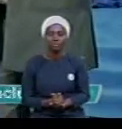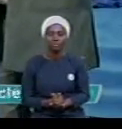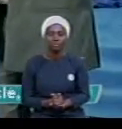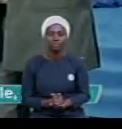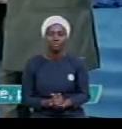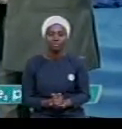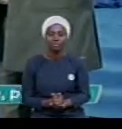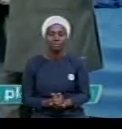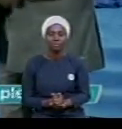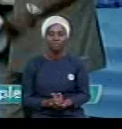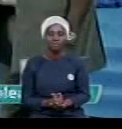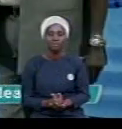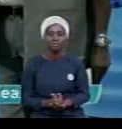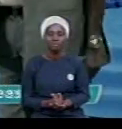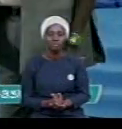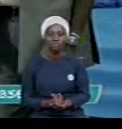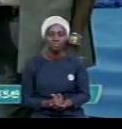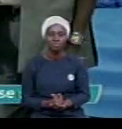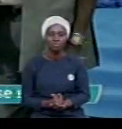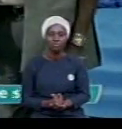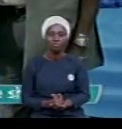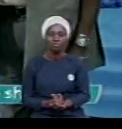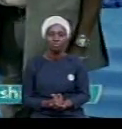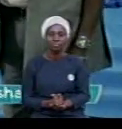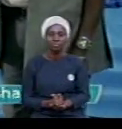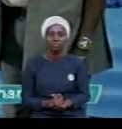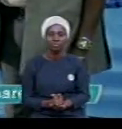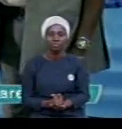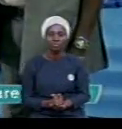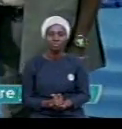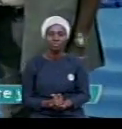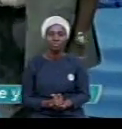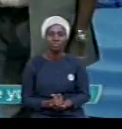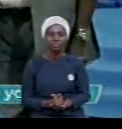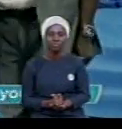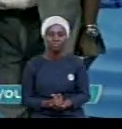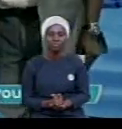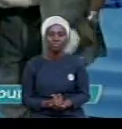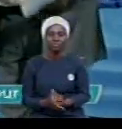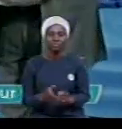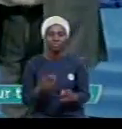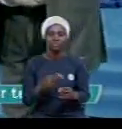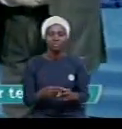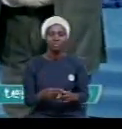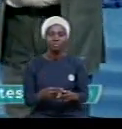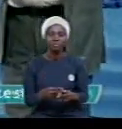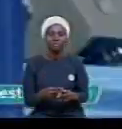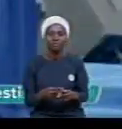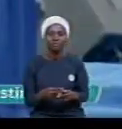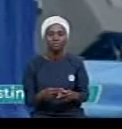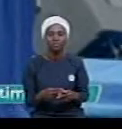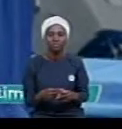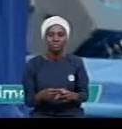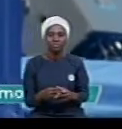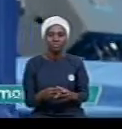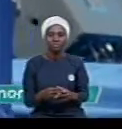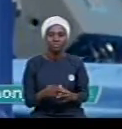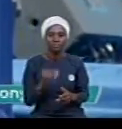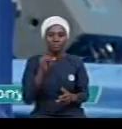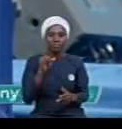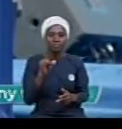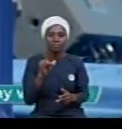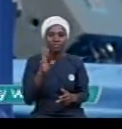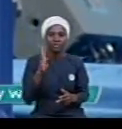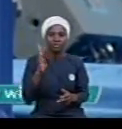wants to share. Oruko mi ni Mr. Rotimi Badamosi. Nigerian, ti a wa si ipade adura